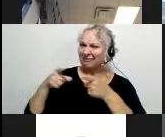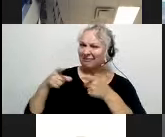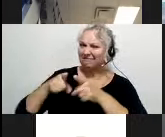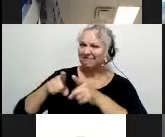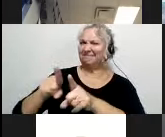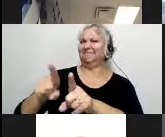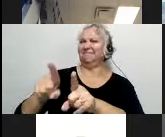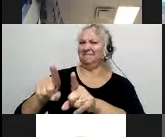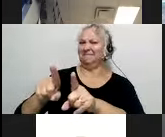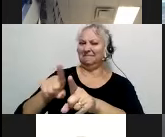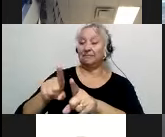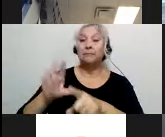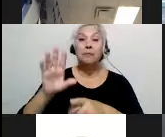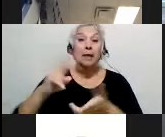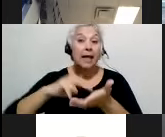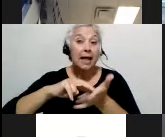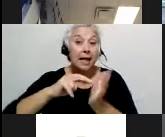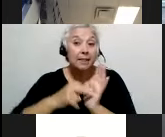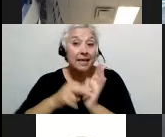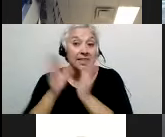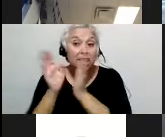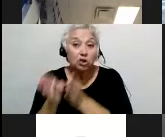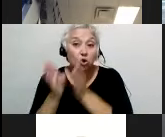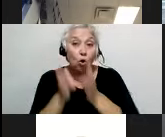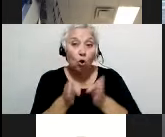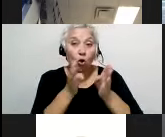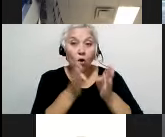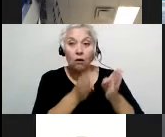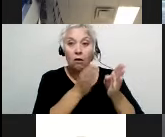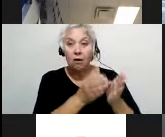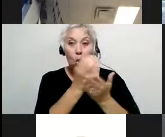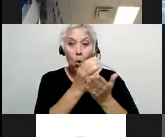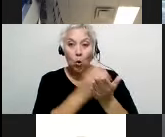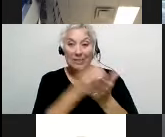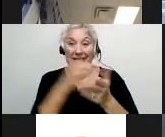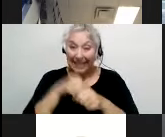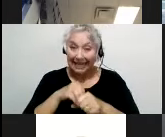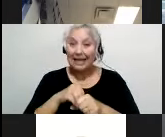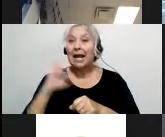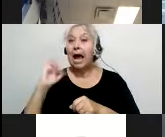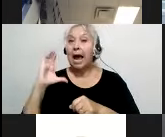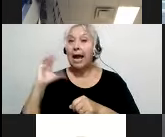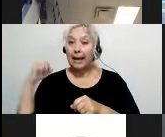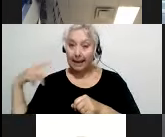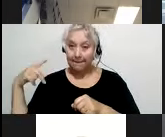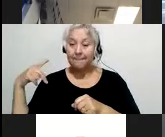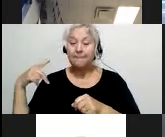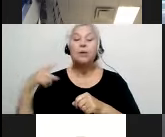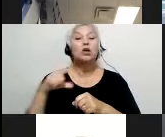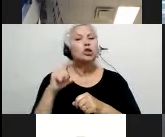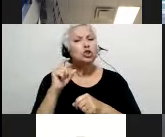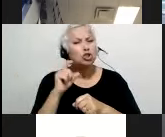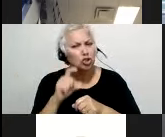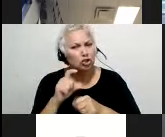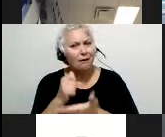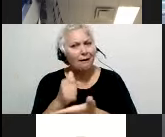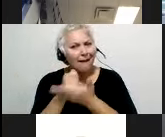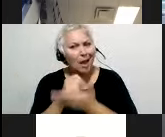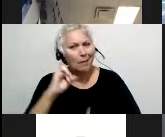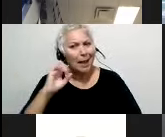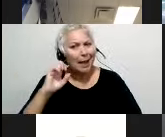So the intentional sequence of courses that's in the ICAP process should be able to help